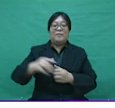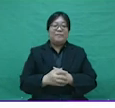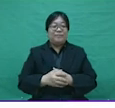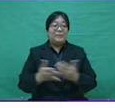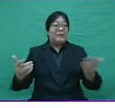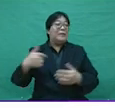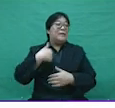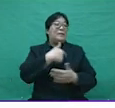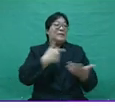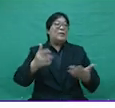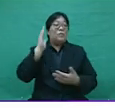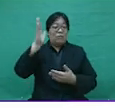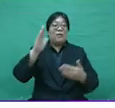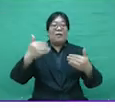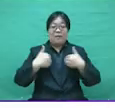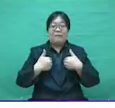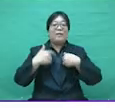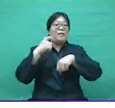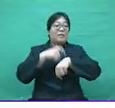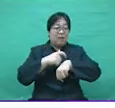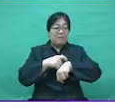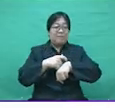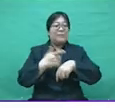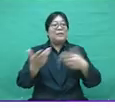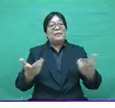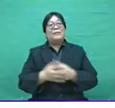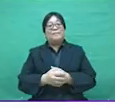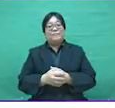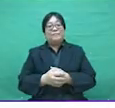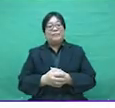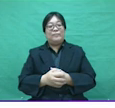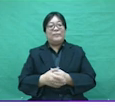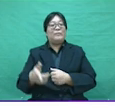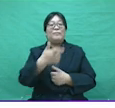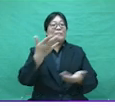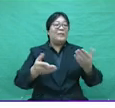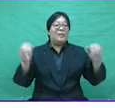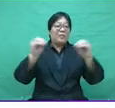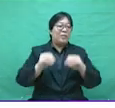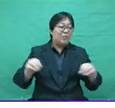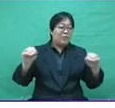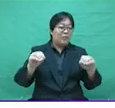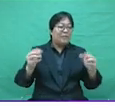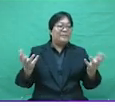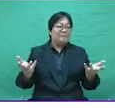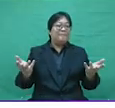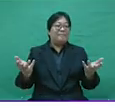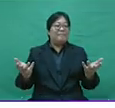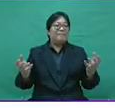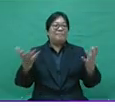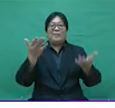So we will have a time where there is not